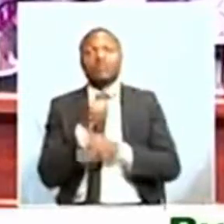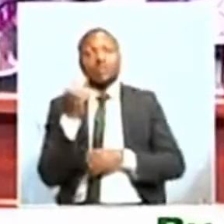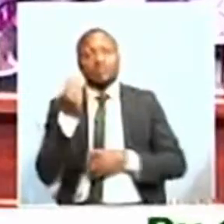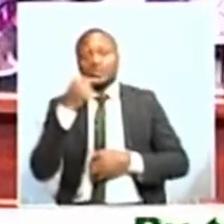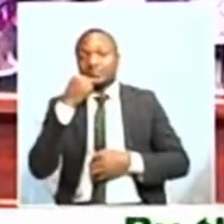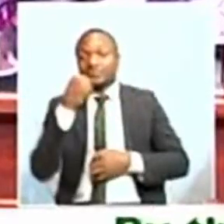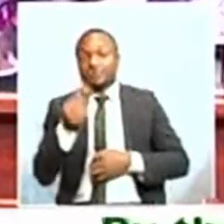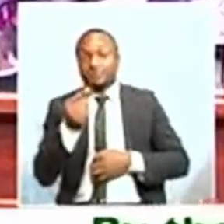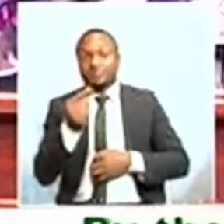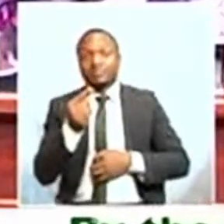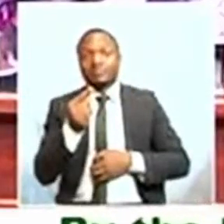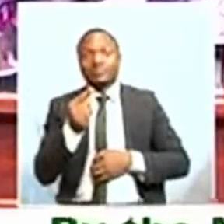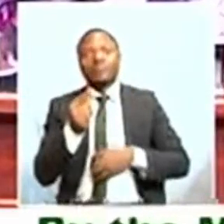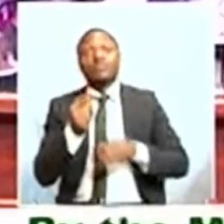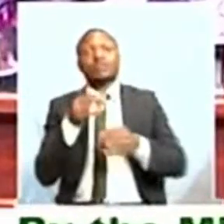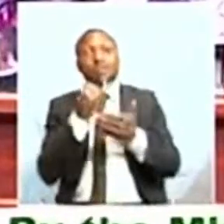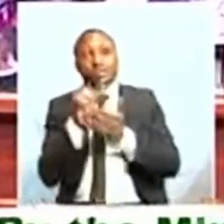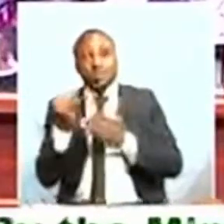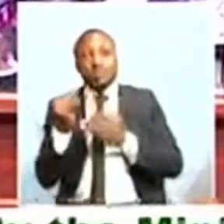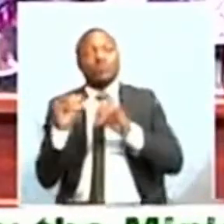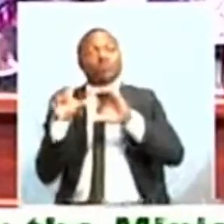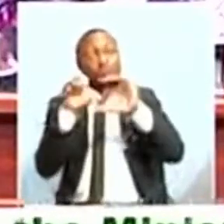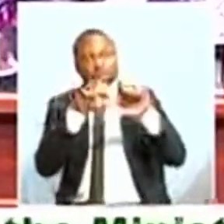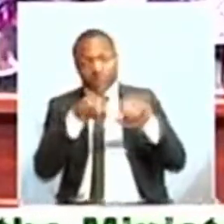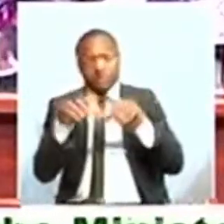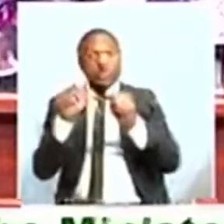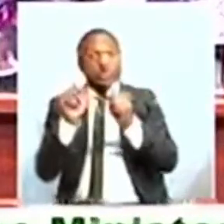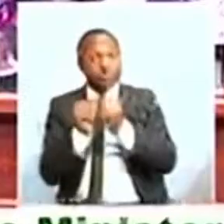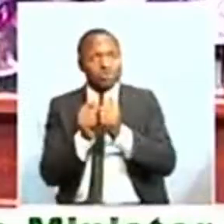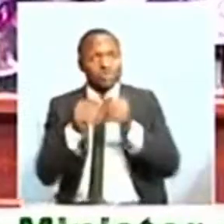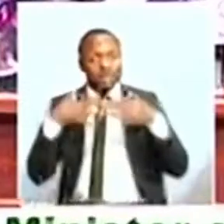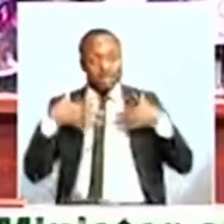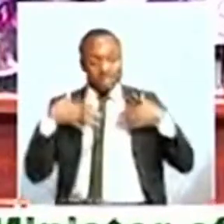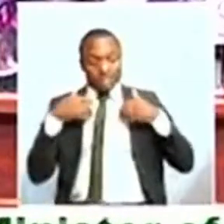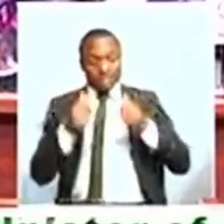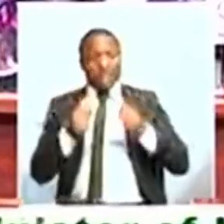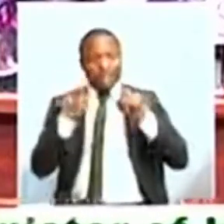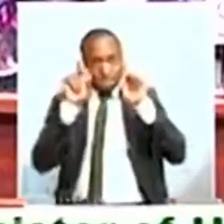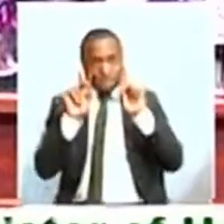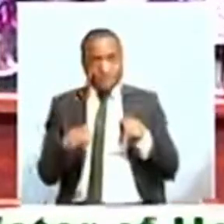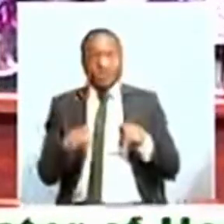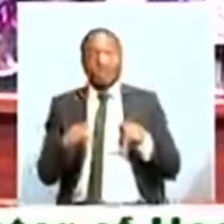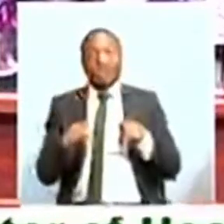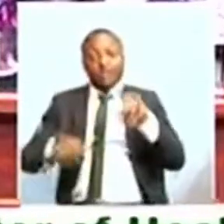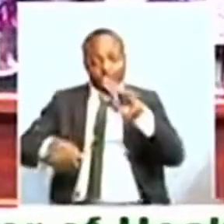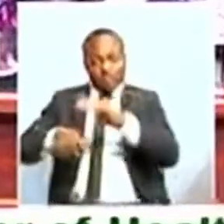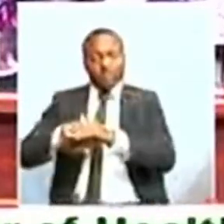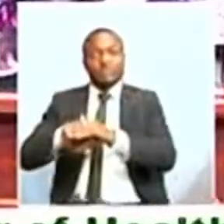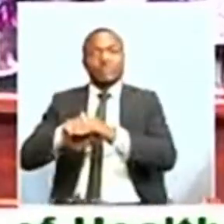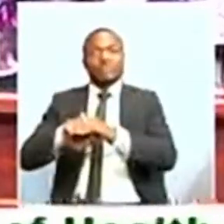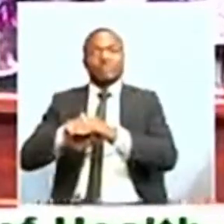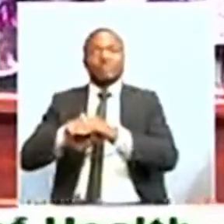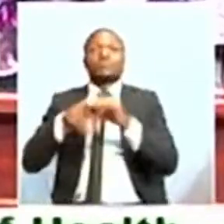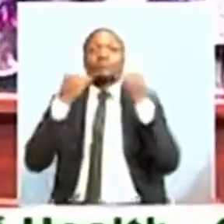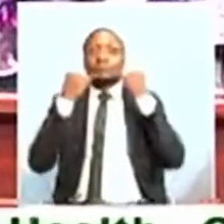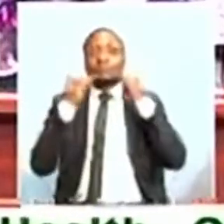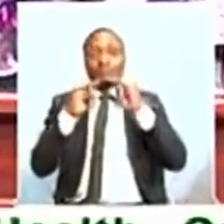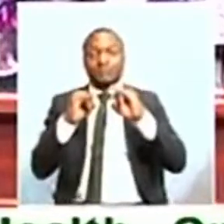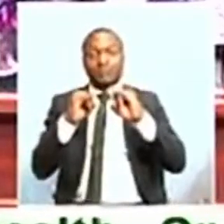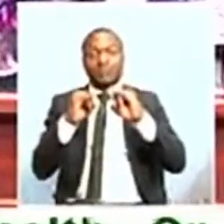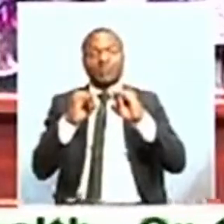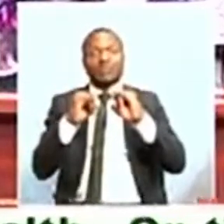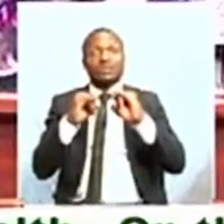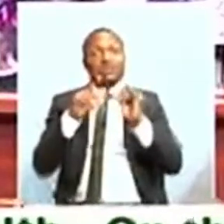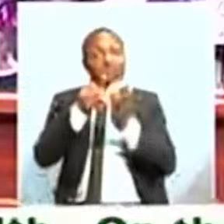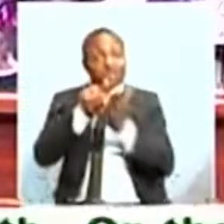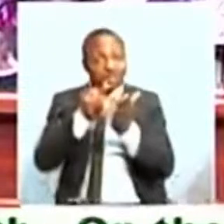that matters to do with the health status of an individual are personal and confidential in nature within the laws